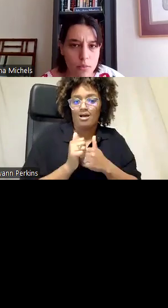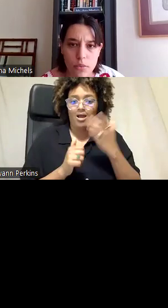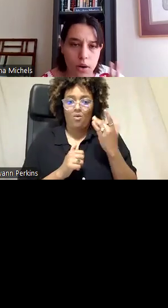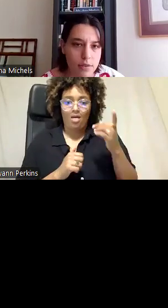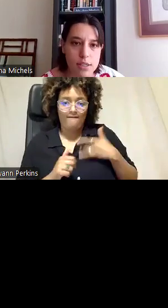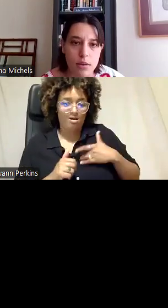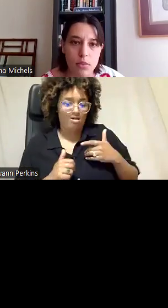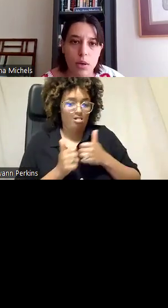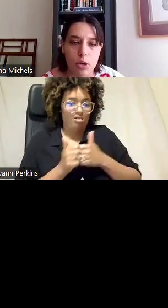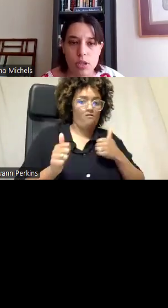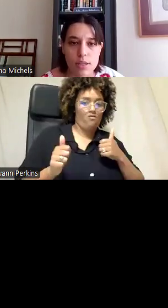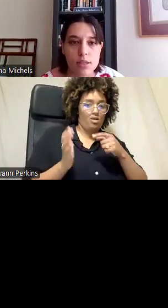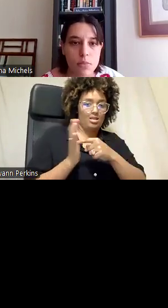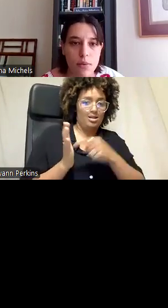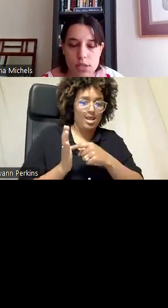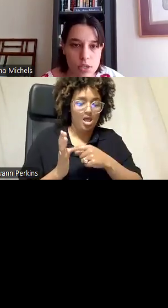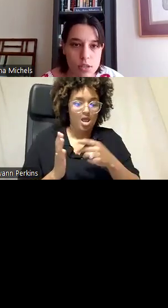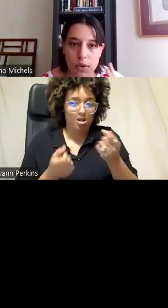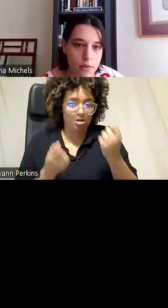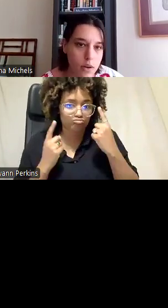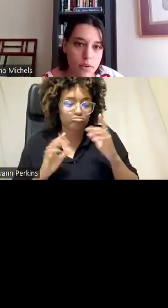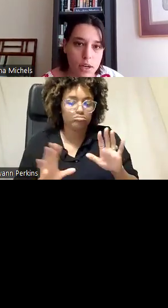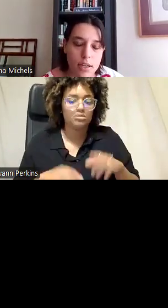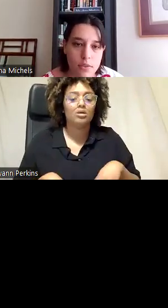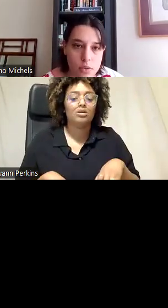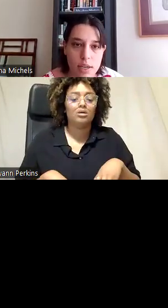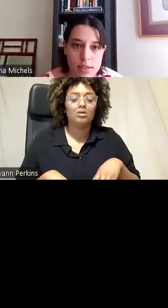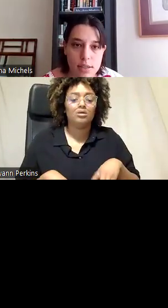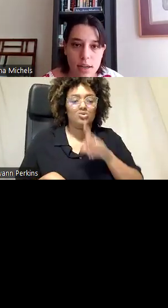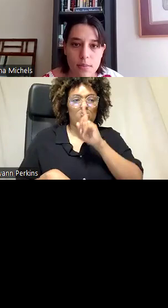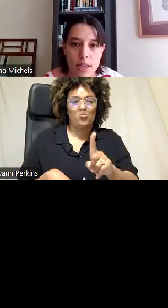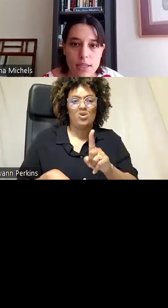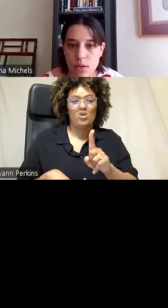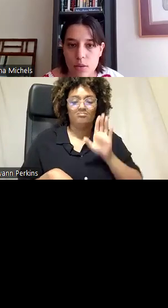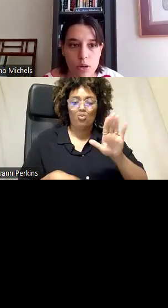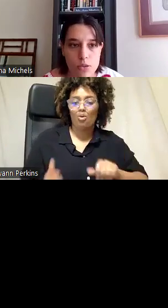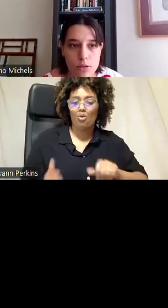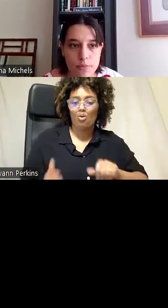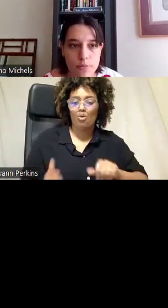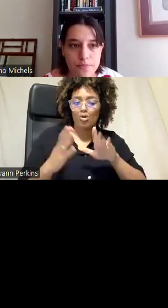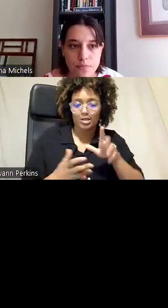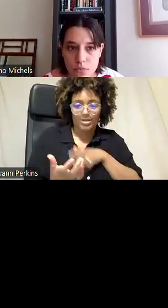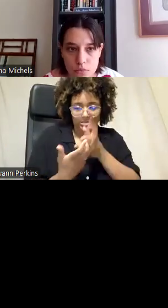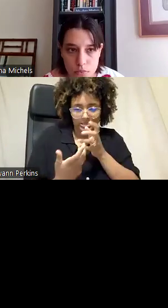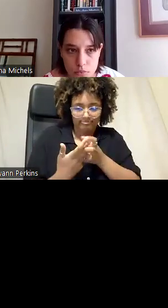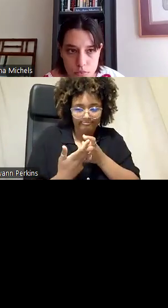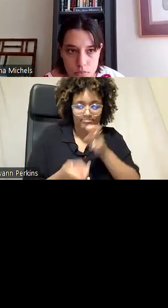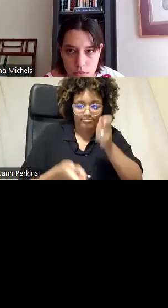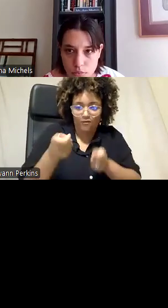are obviously approaching these conversations with a very individualized and tailored approach.